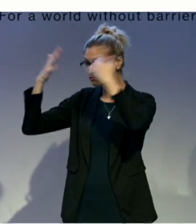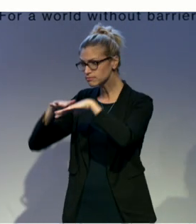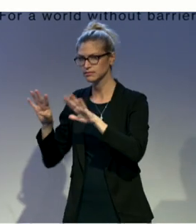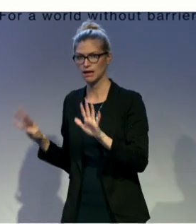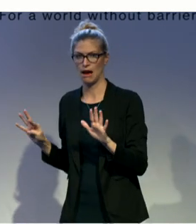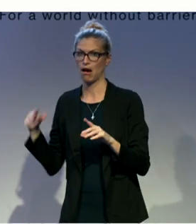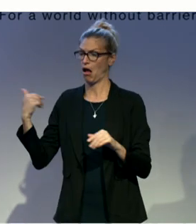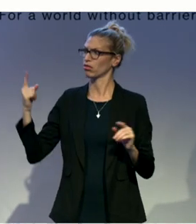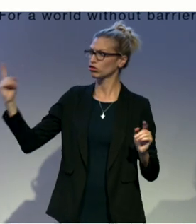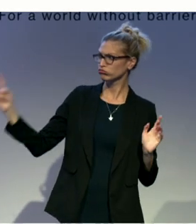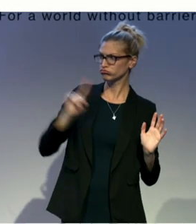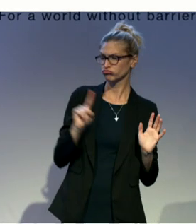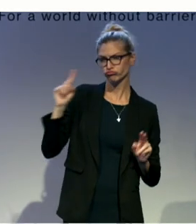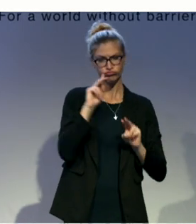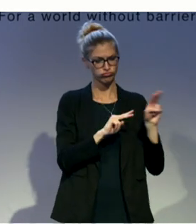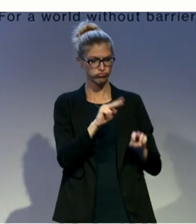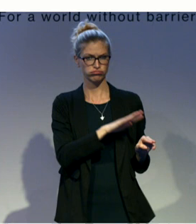And